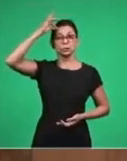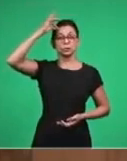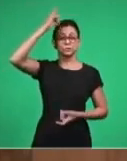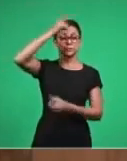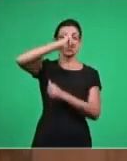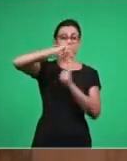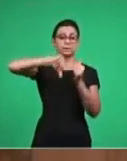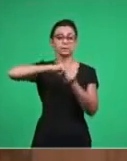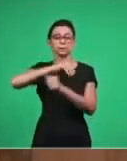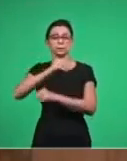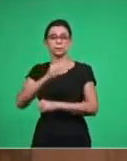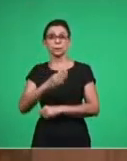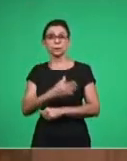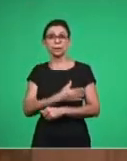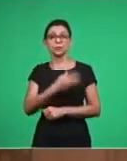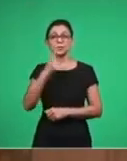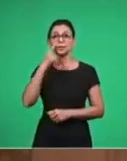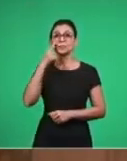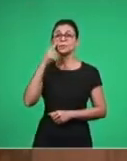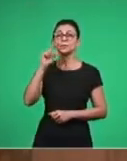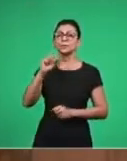in their lives.